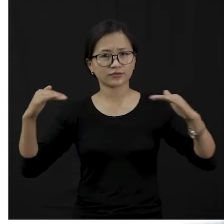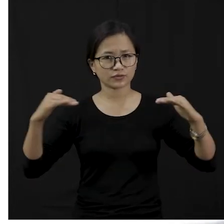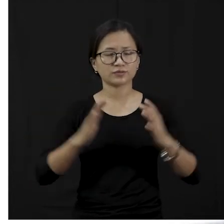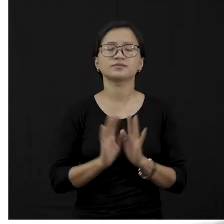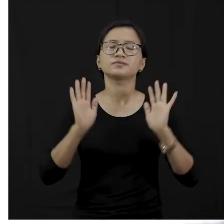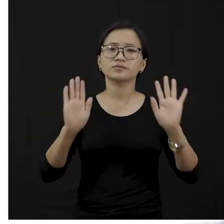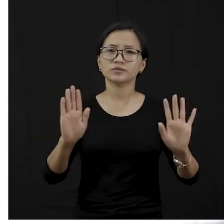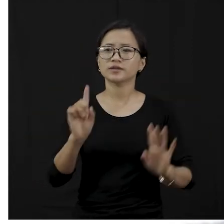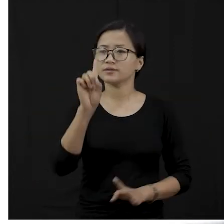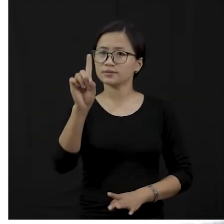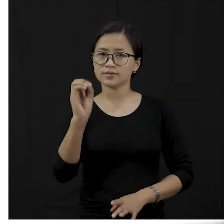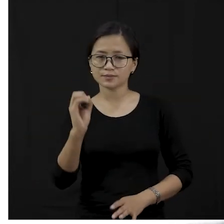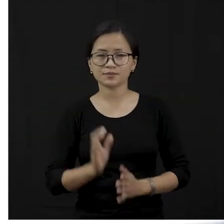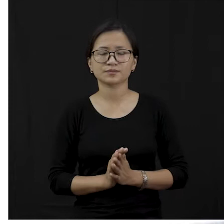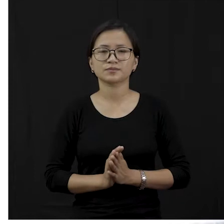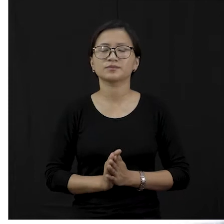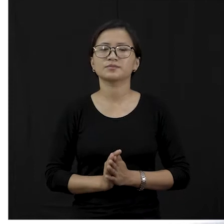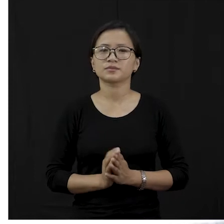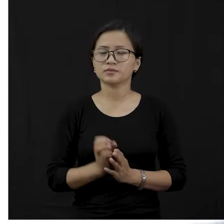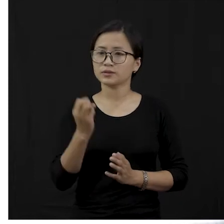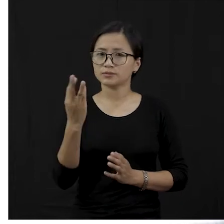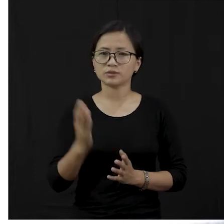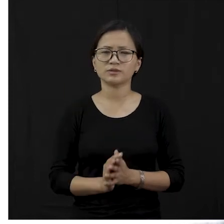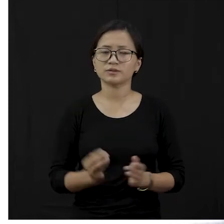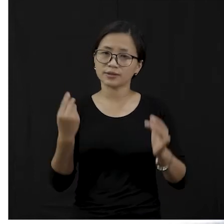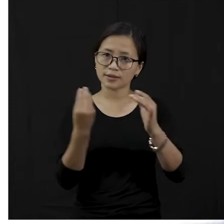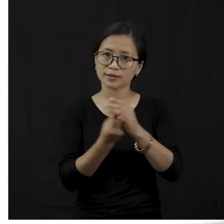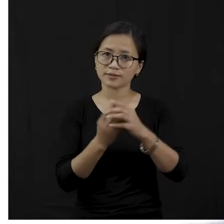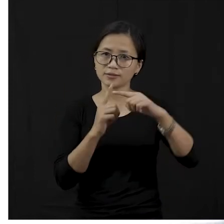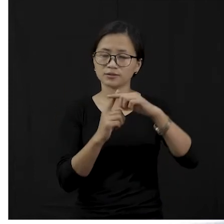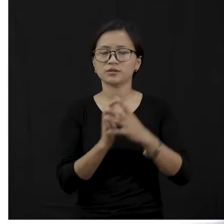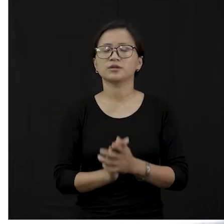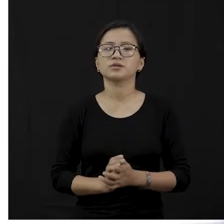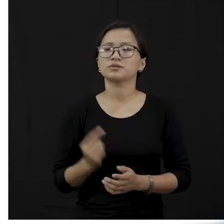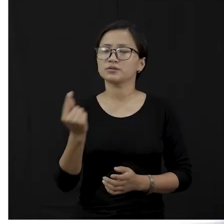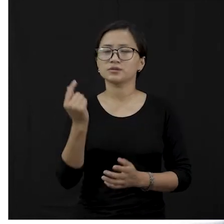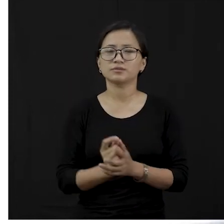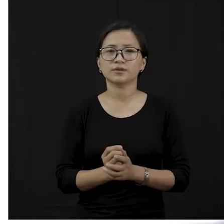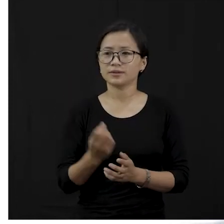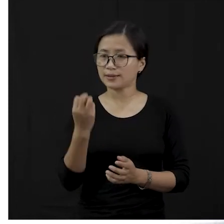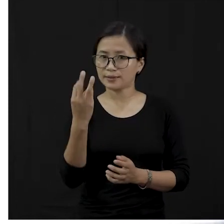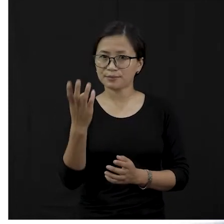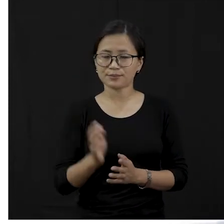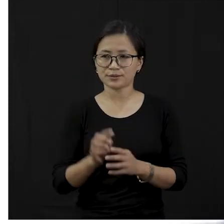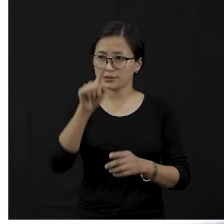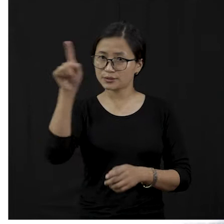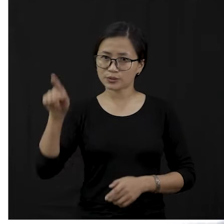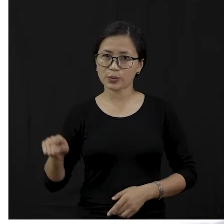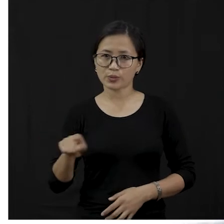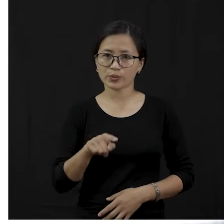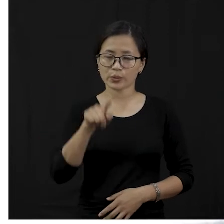10 numbers. You can add numbers by using a number square. Okay?